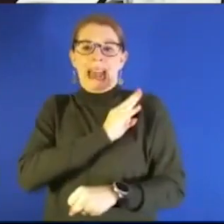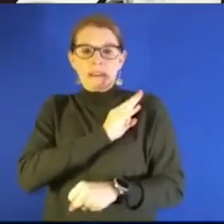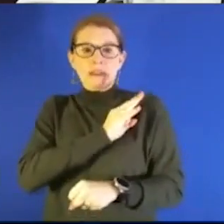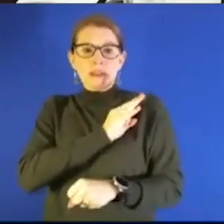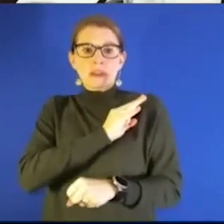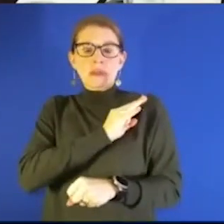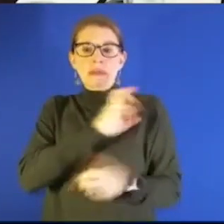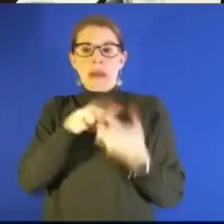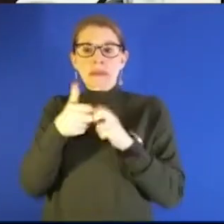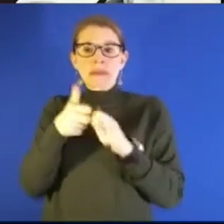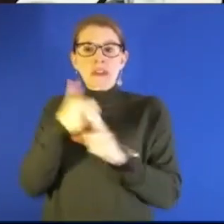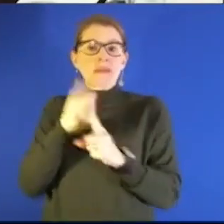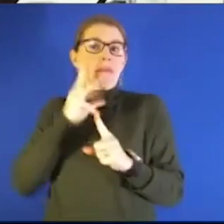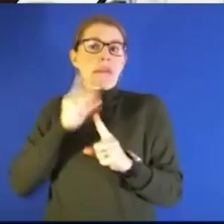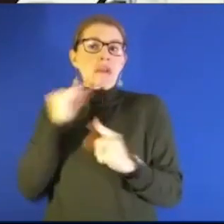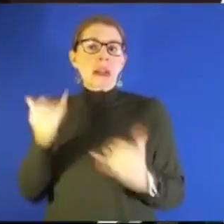now?